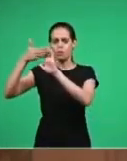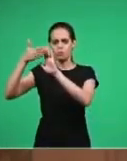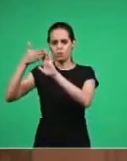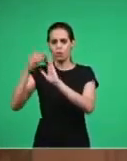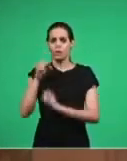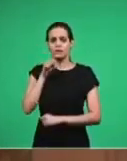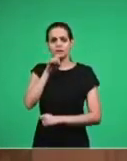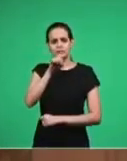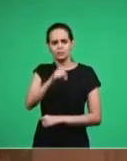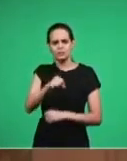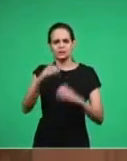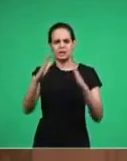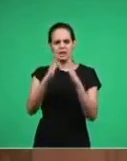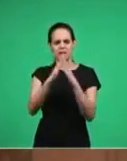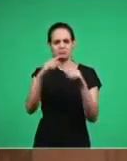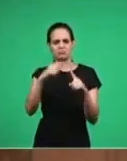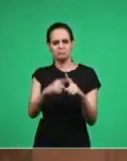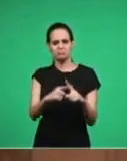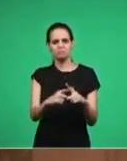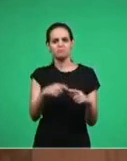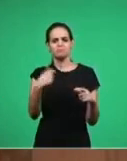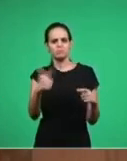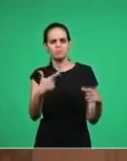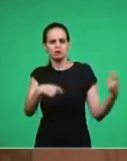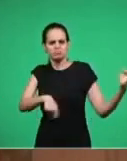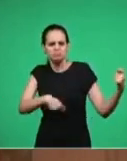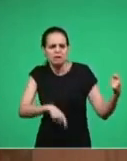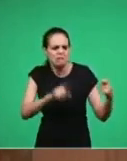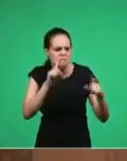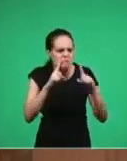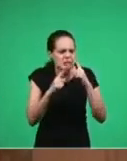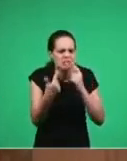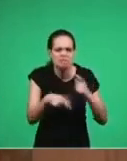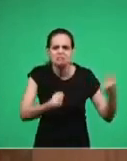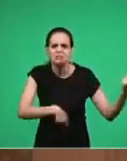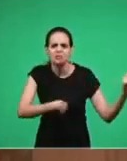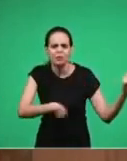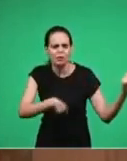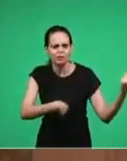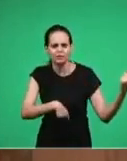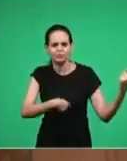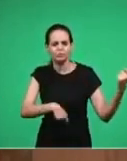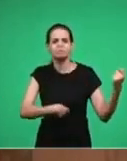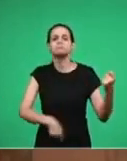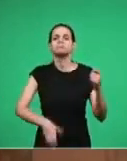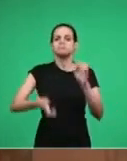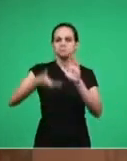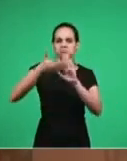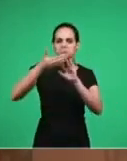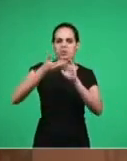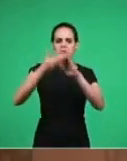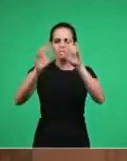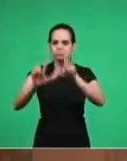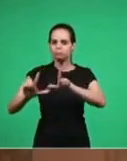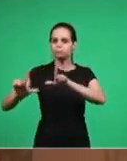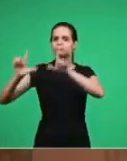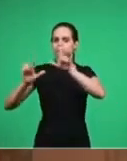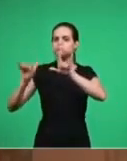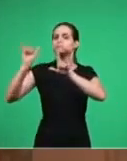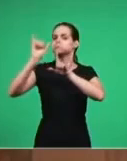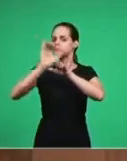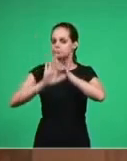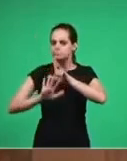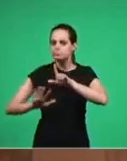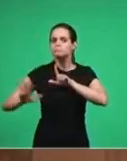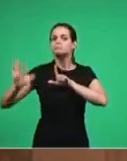later. If a church doesn't even have any instruments, you don't have to cry about not having instruments. The Lord is